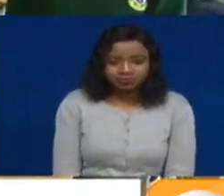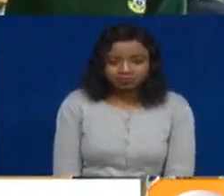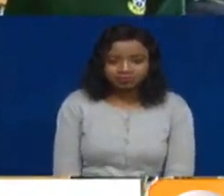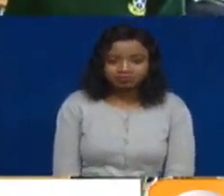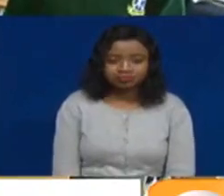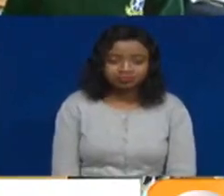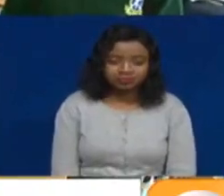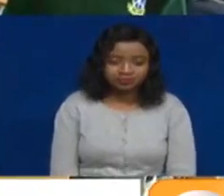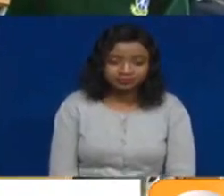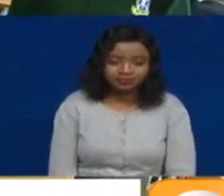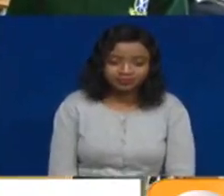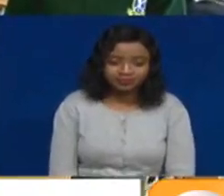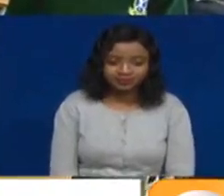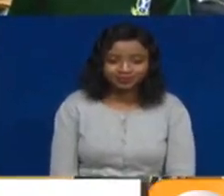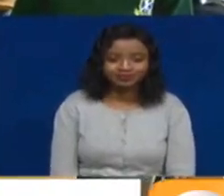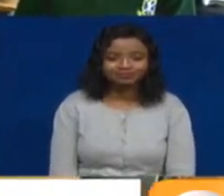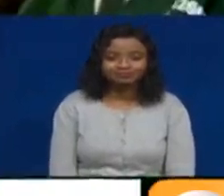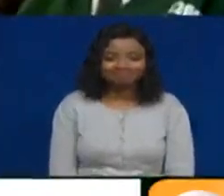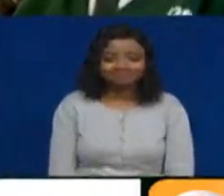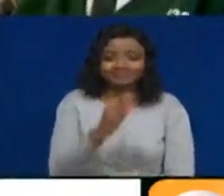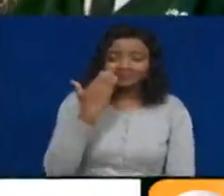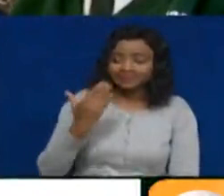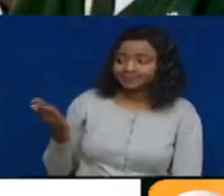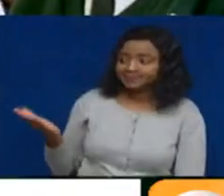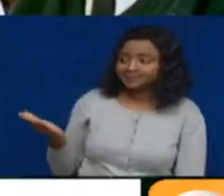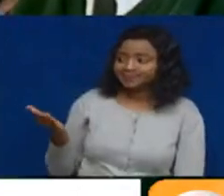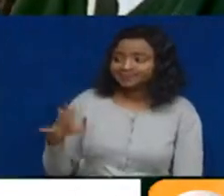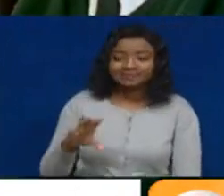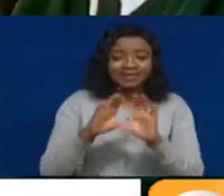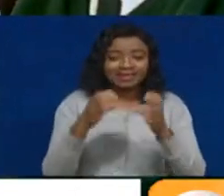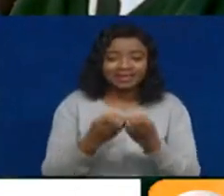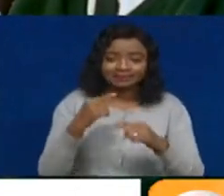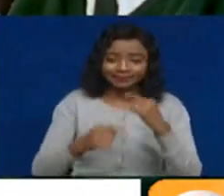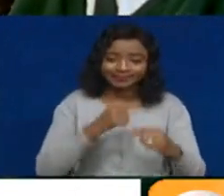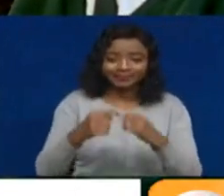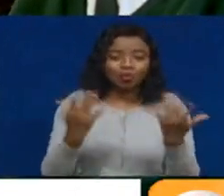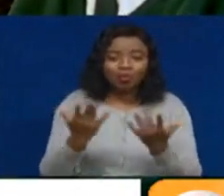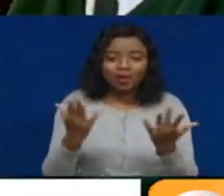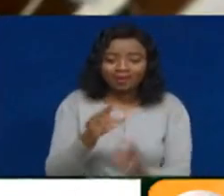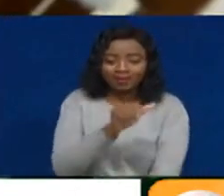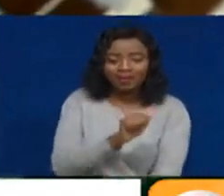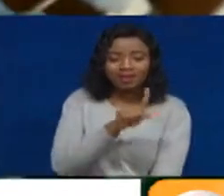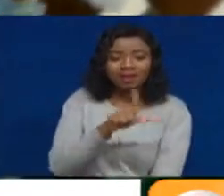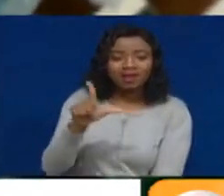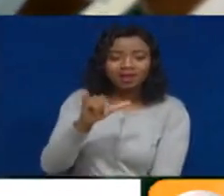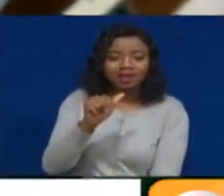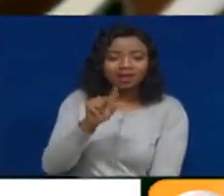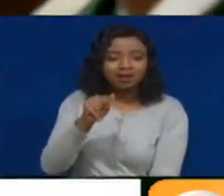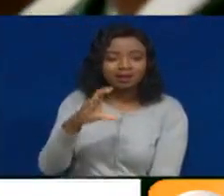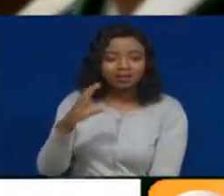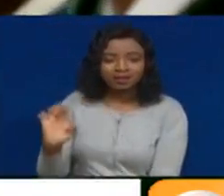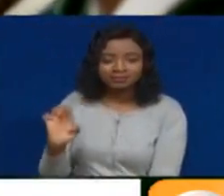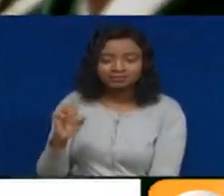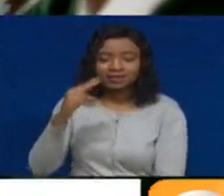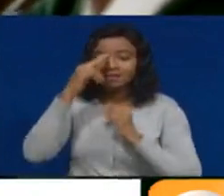Good morning, students. A class in session for students in Form 2R at Alliance High School. They listen keenly